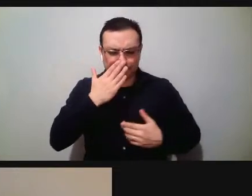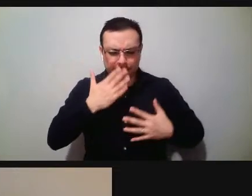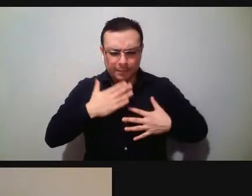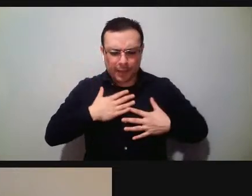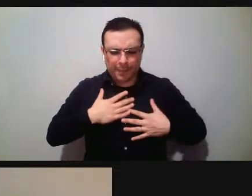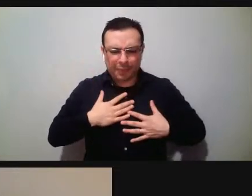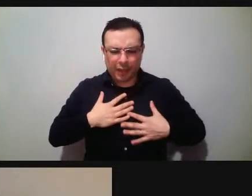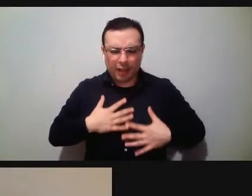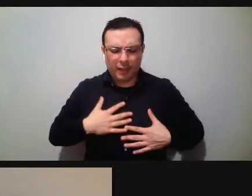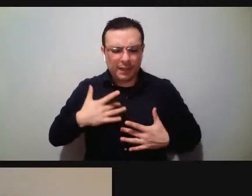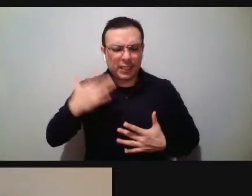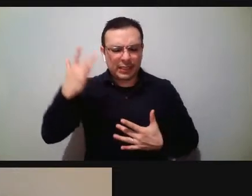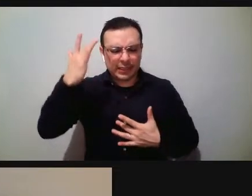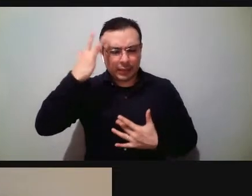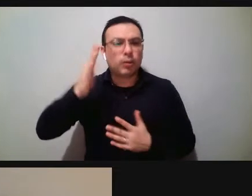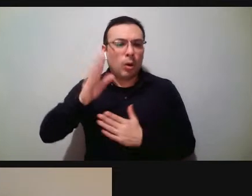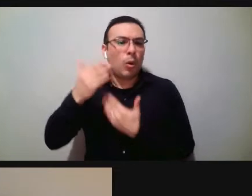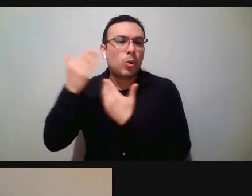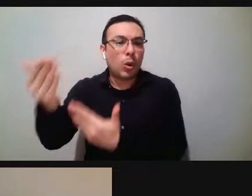of regular testing anymore.